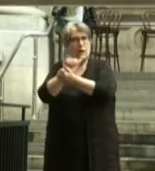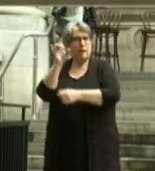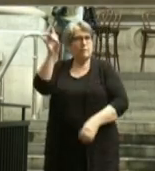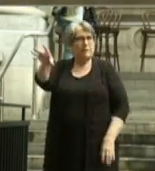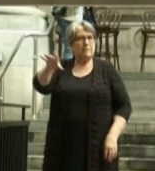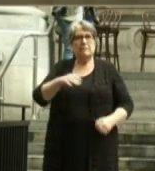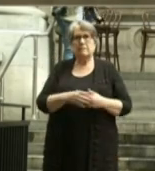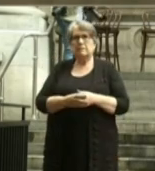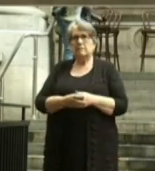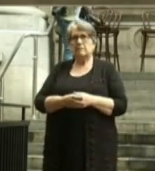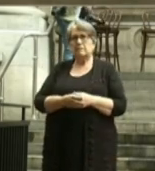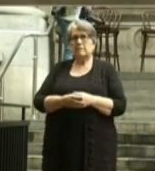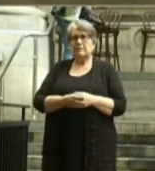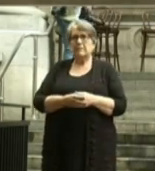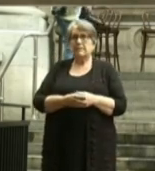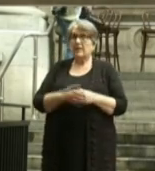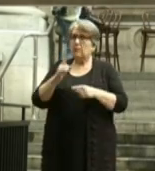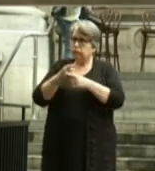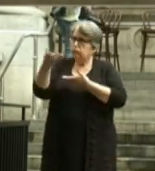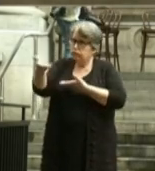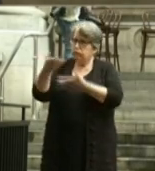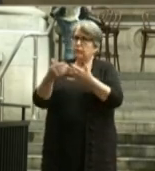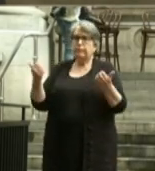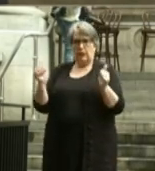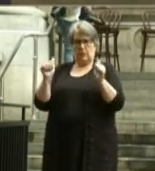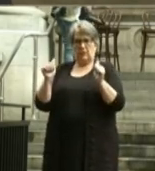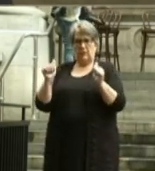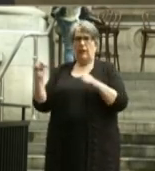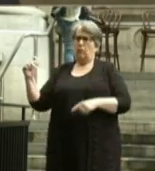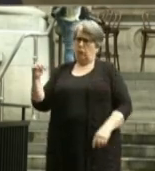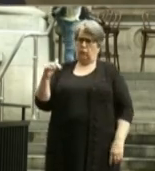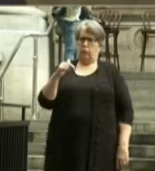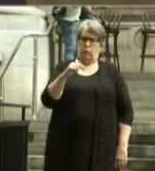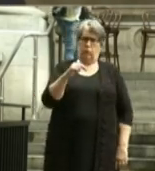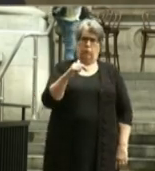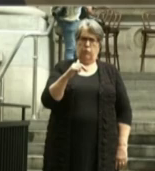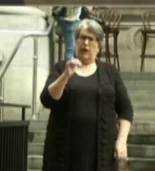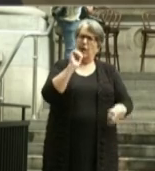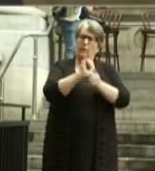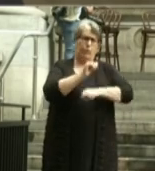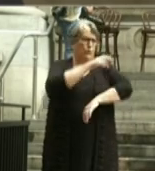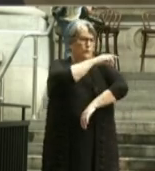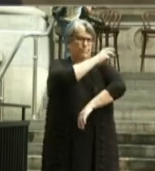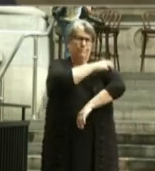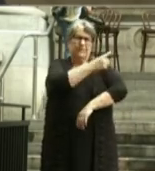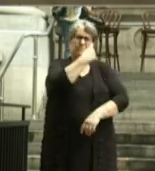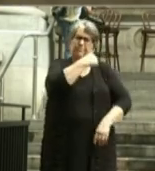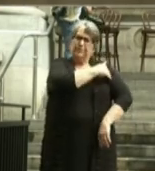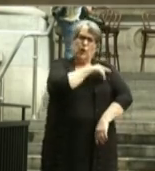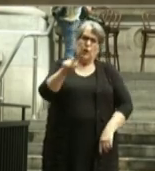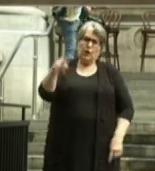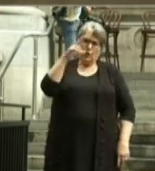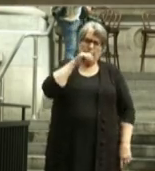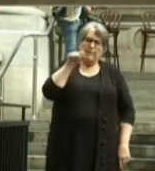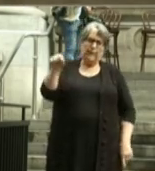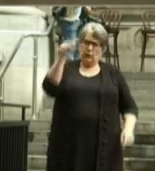he was in prison. That conversation concluded, and we walked away, and the prison officer said to me, "You know that